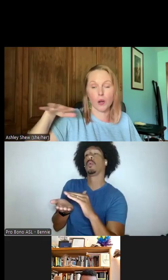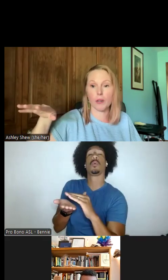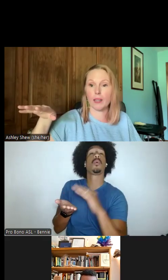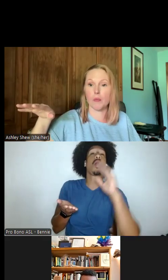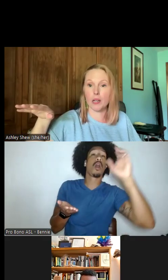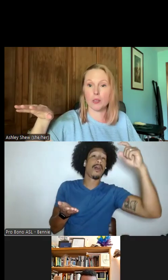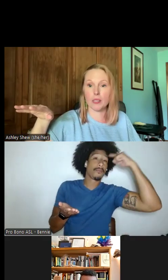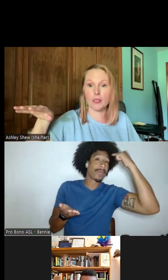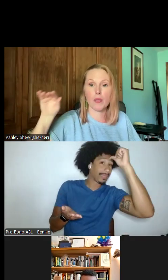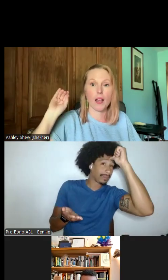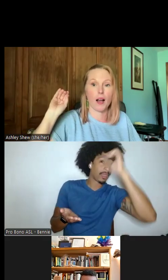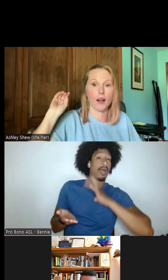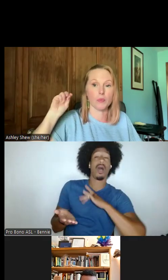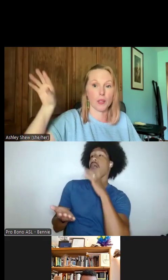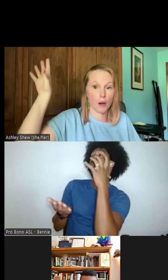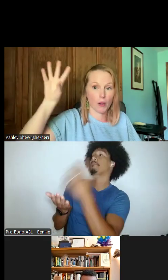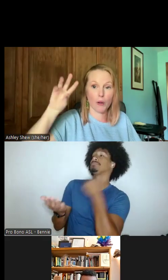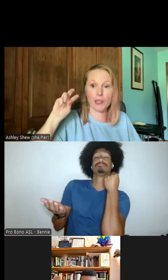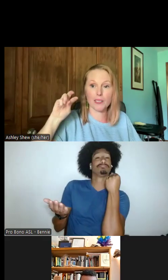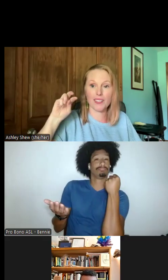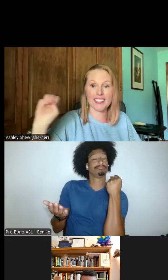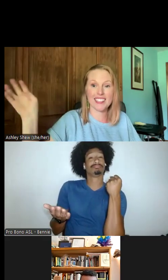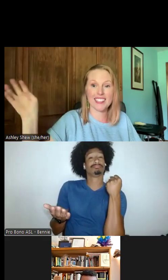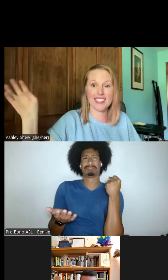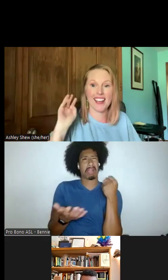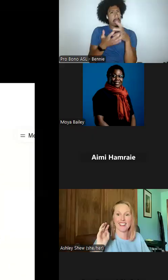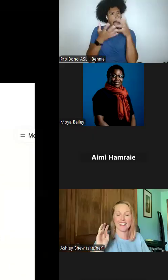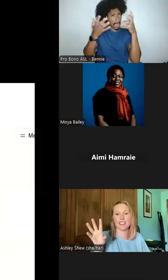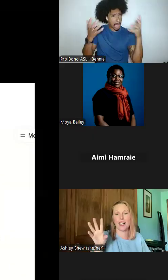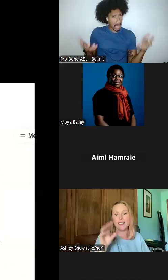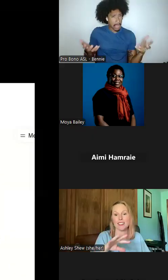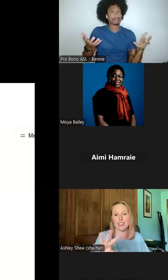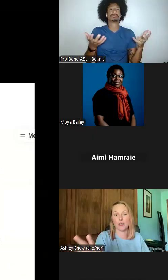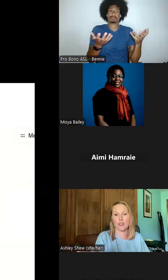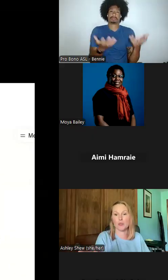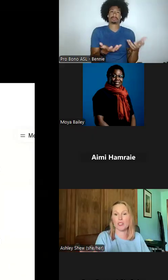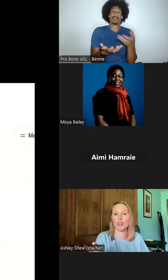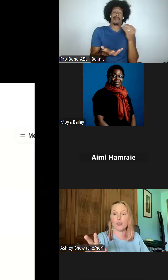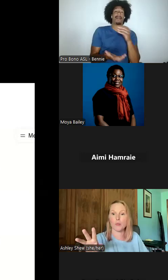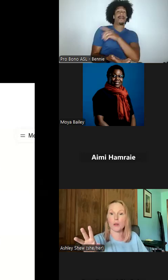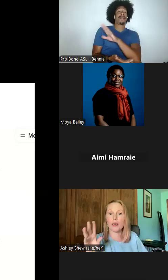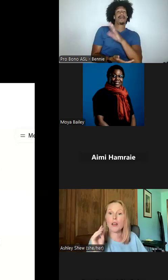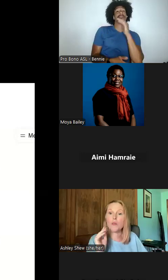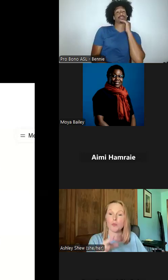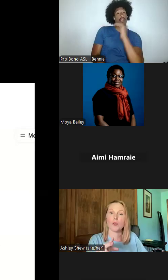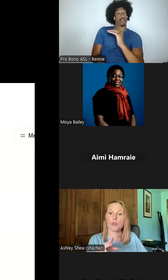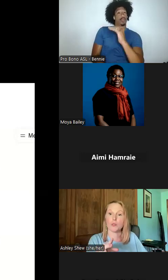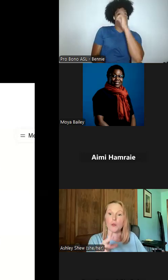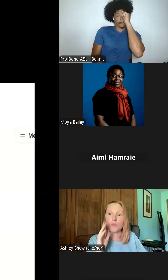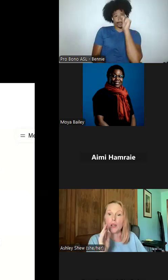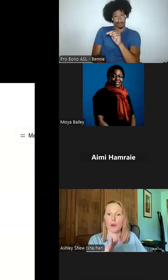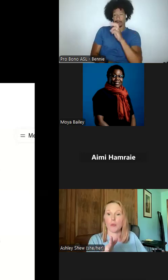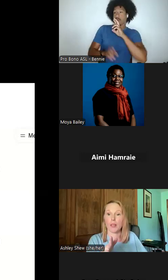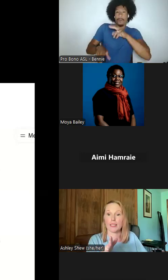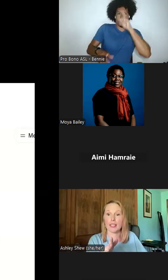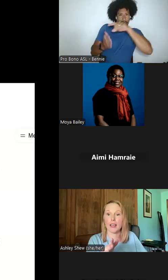for lower income countries. So they bought a whole bunch of these, and the child at the center of this particular reporting was 4 years old